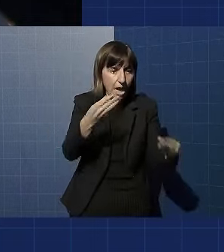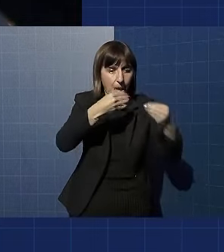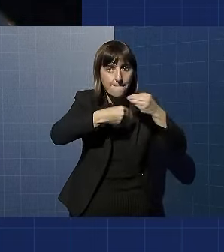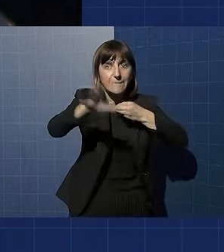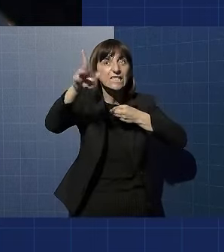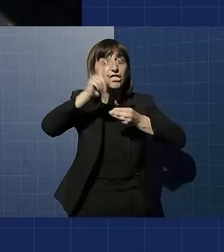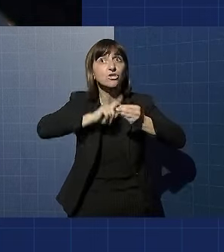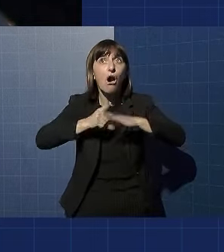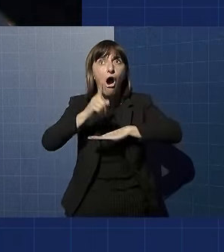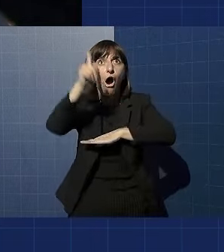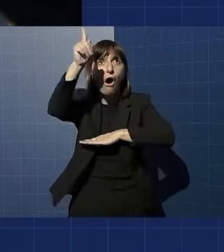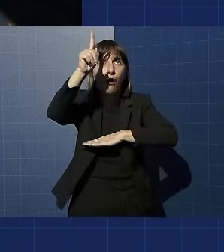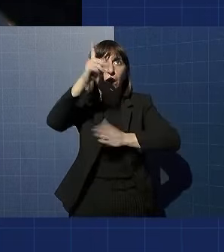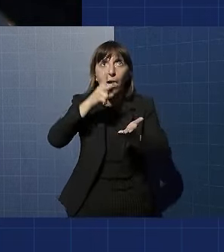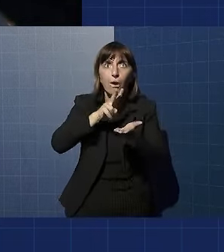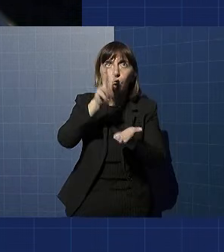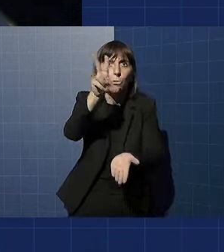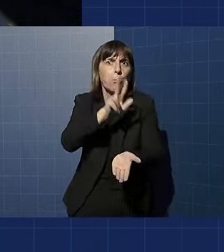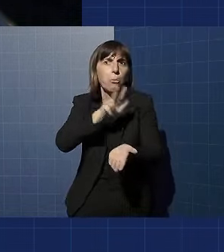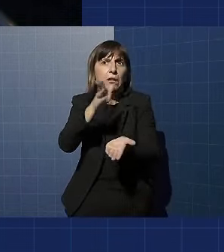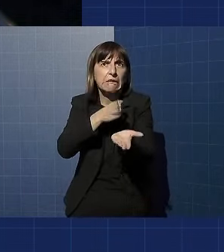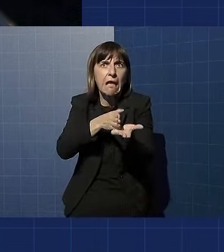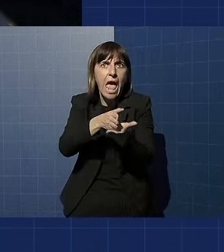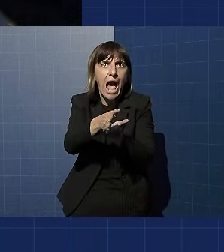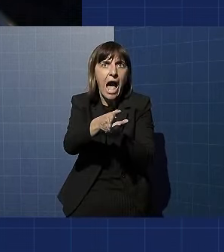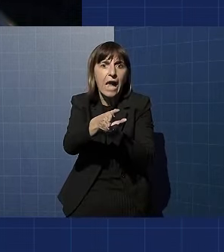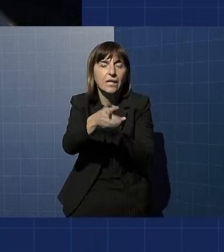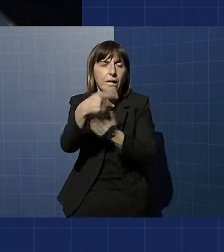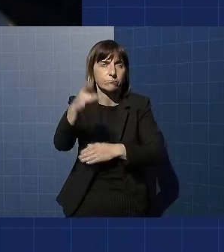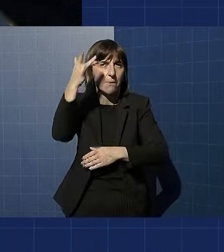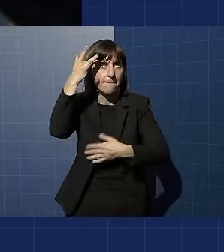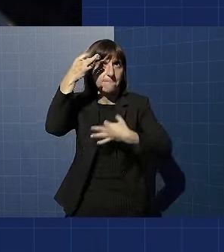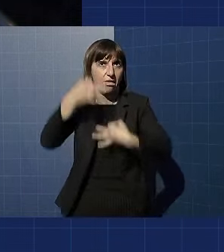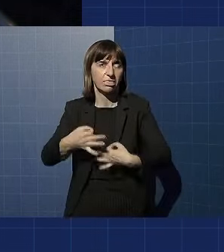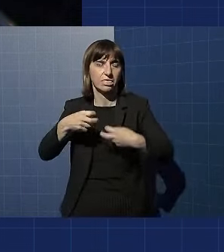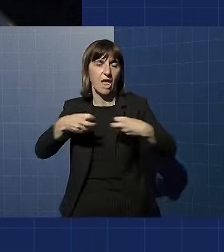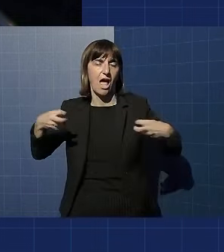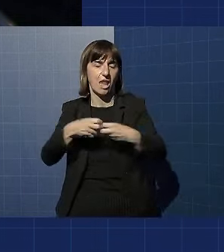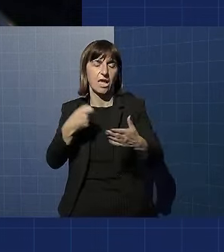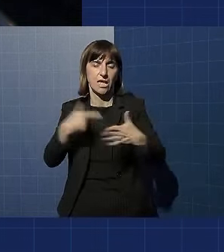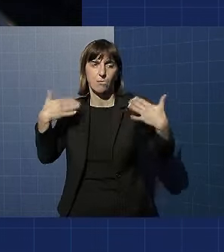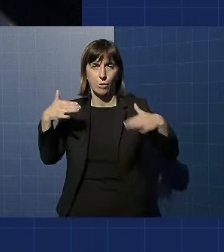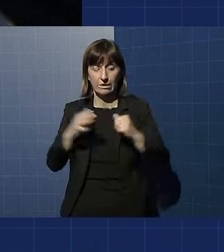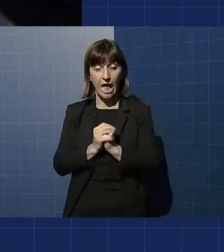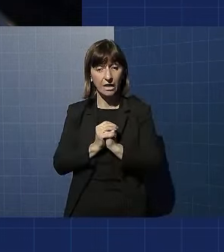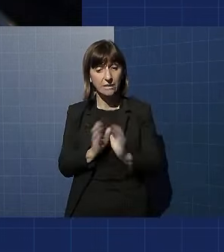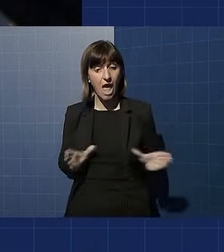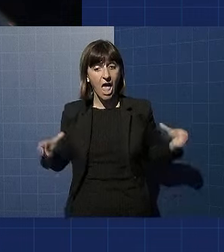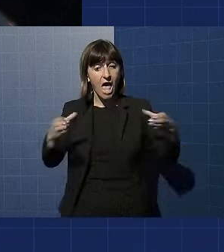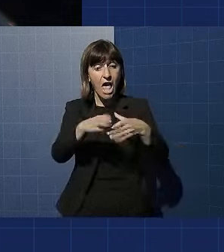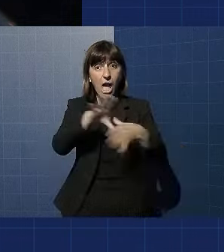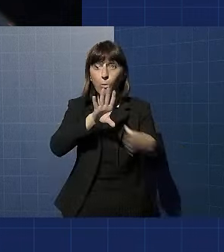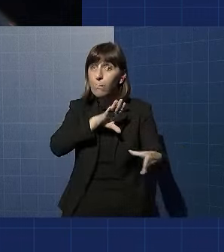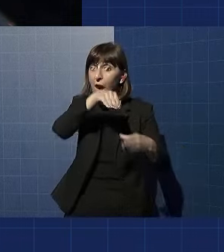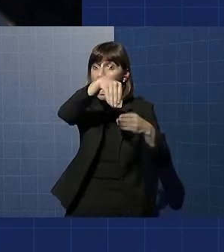the answer of what the ideal crew composition is, because it depends also on the mission. What we do know, of course, is